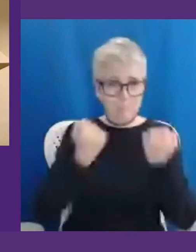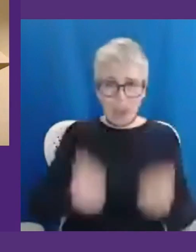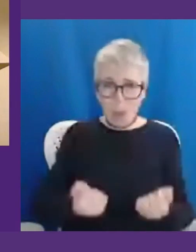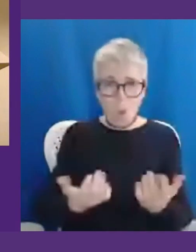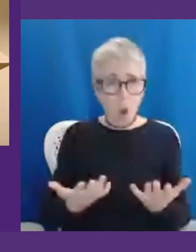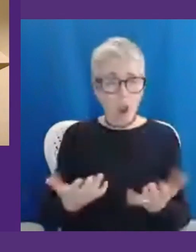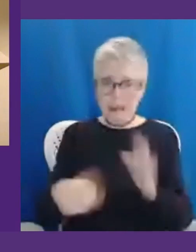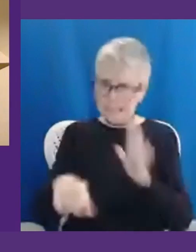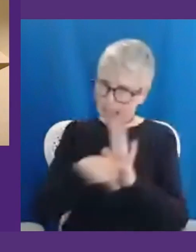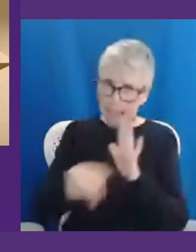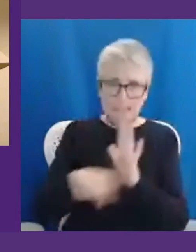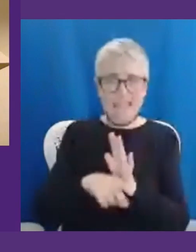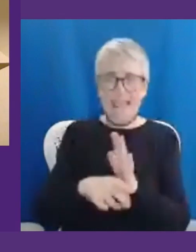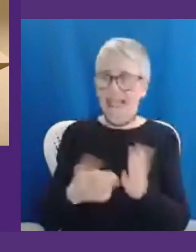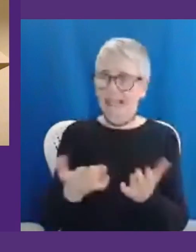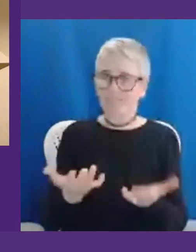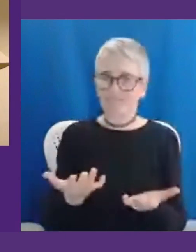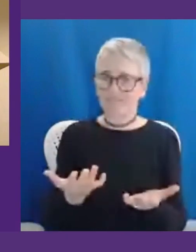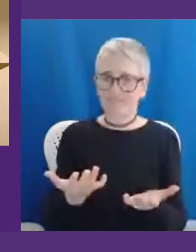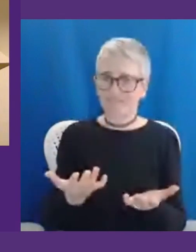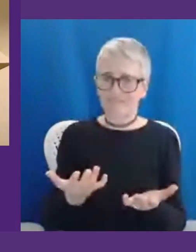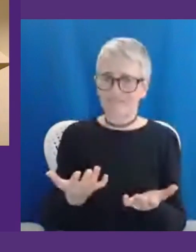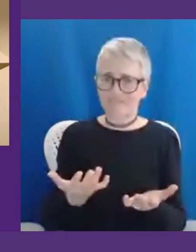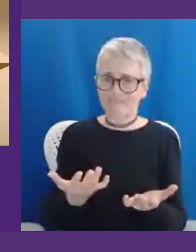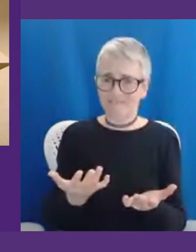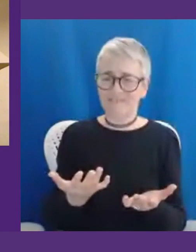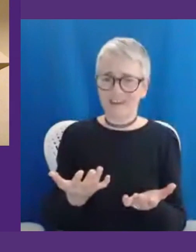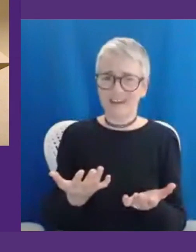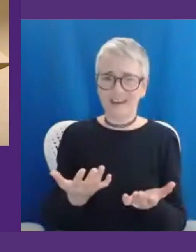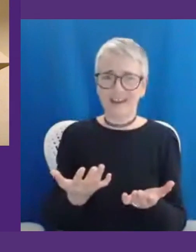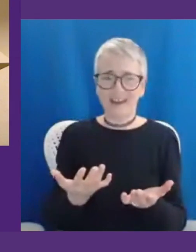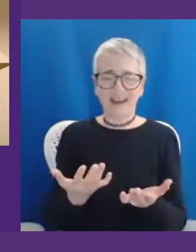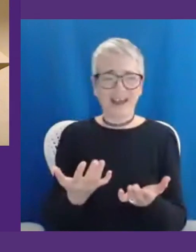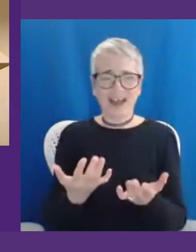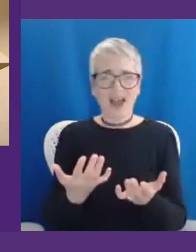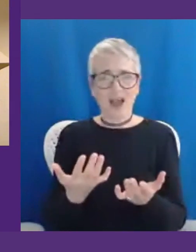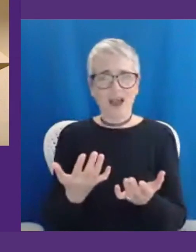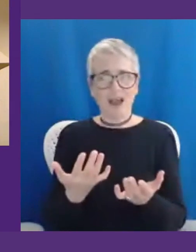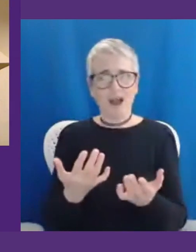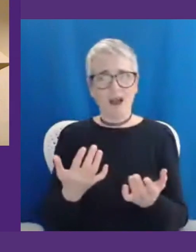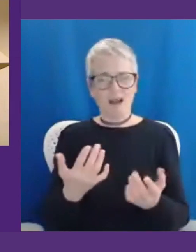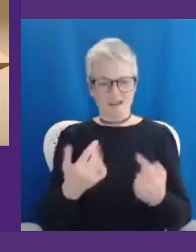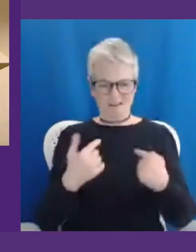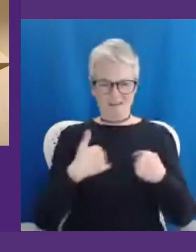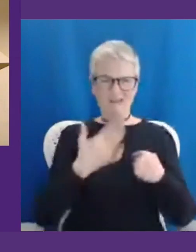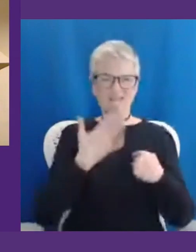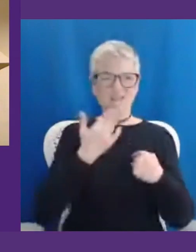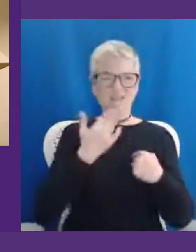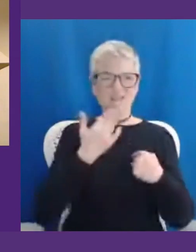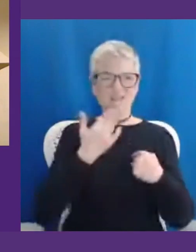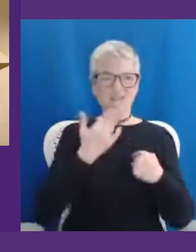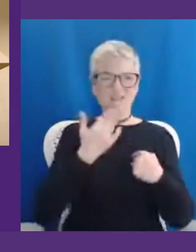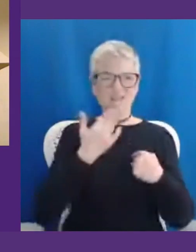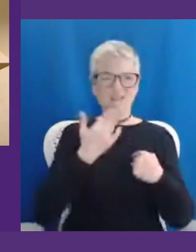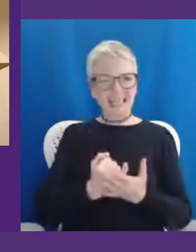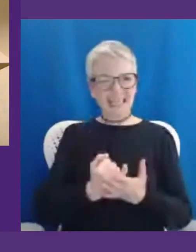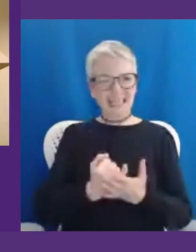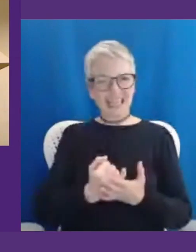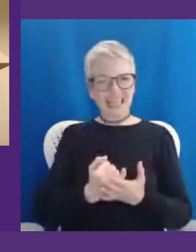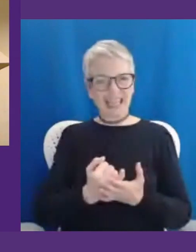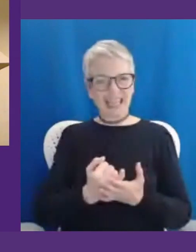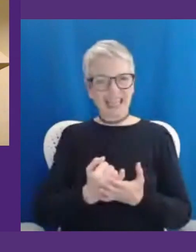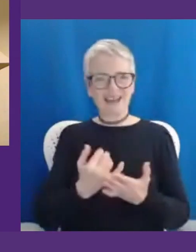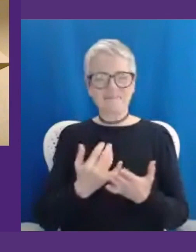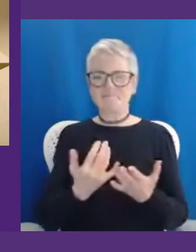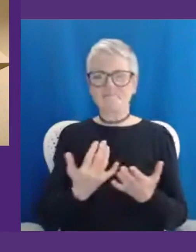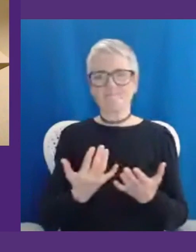certain people as like faulty products or, you know, failed version of